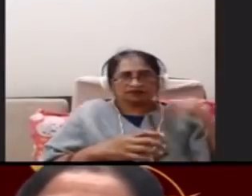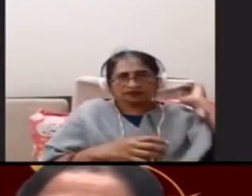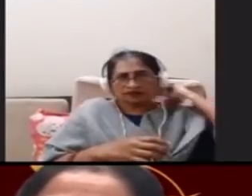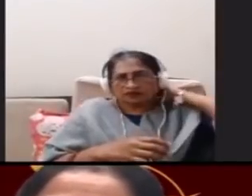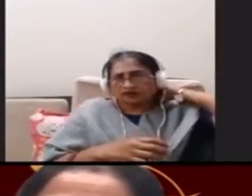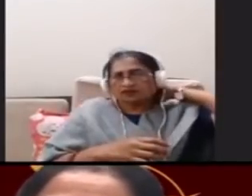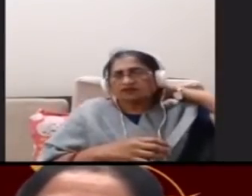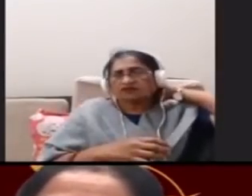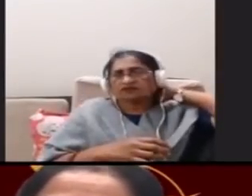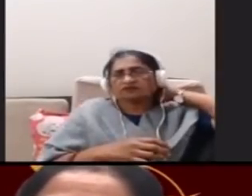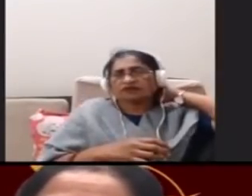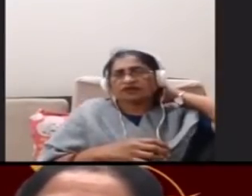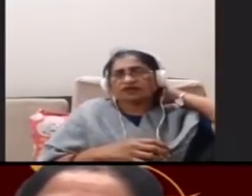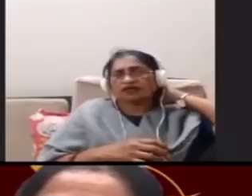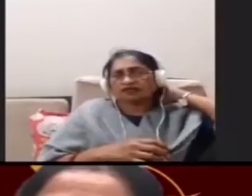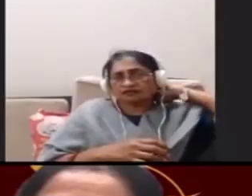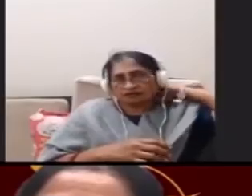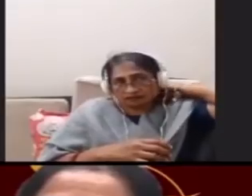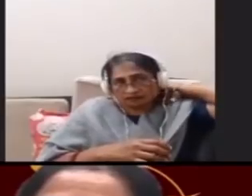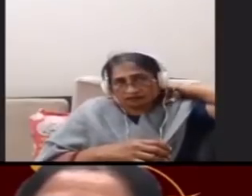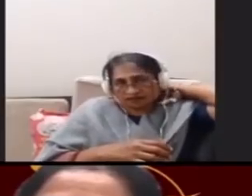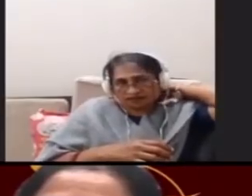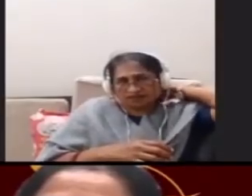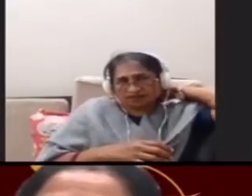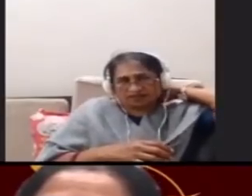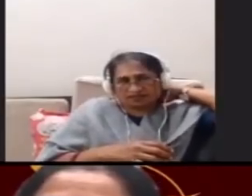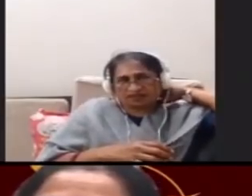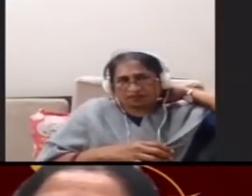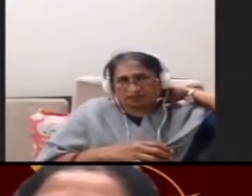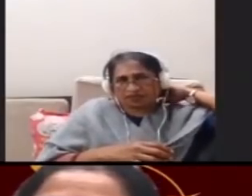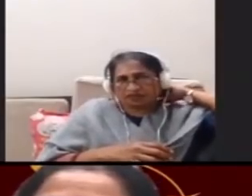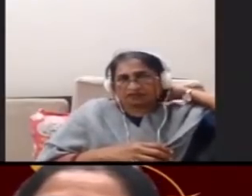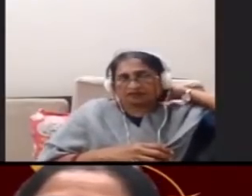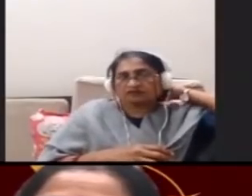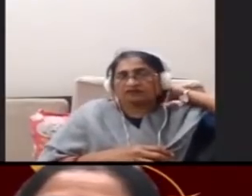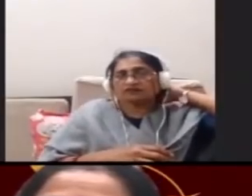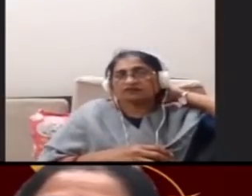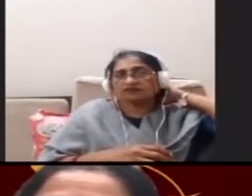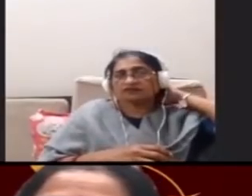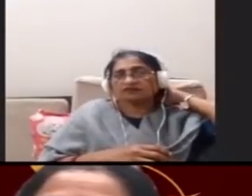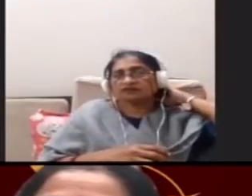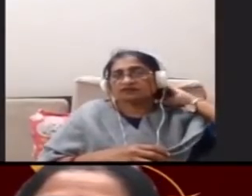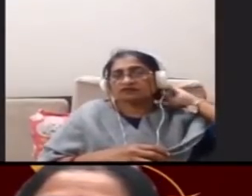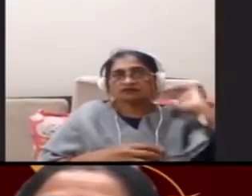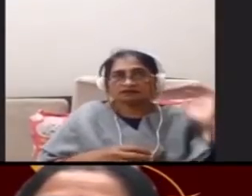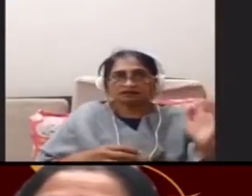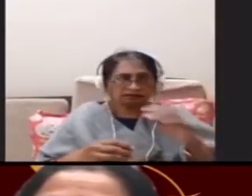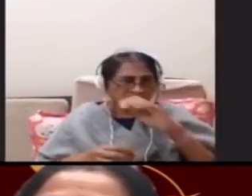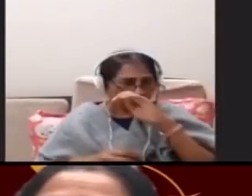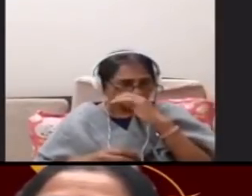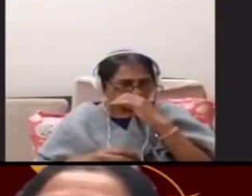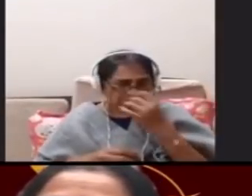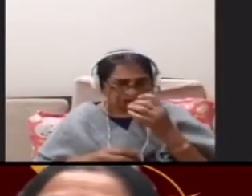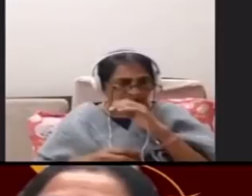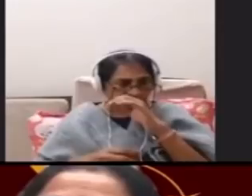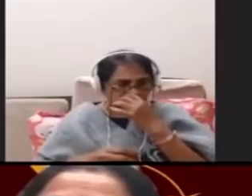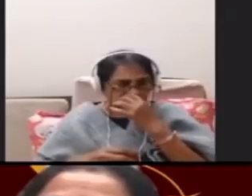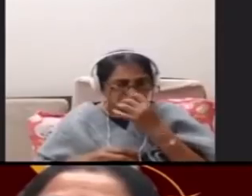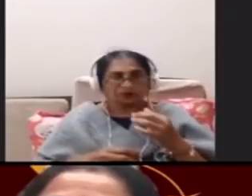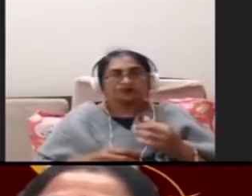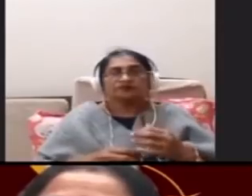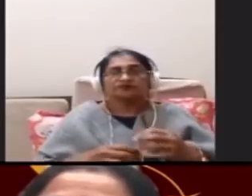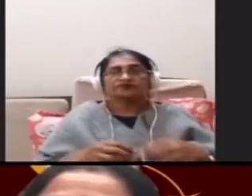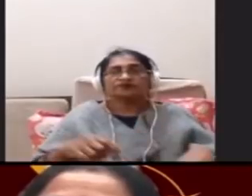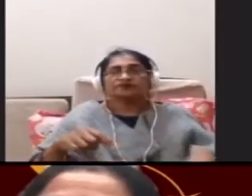introduce Mr. Engler. You know, Mr. Engler is actually an at-large member of the Thousand Oaks City Council here